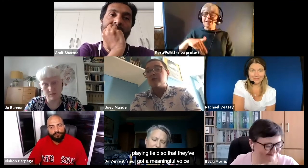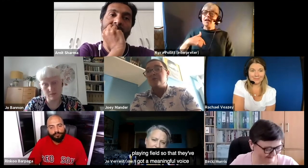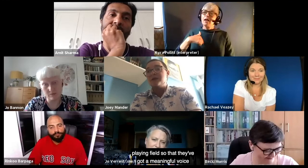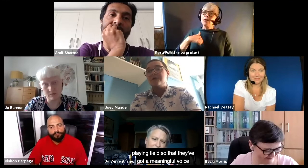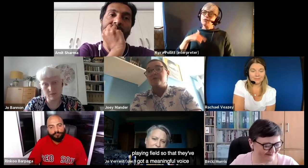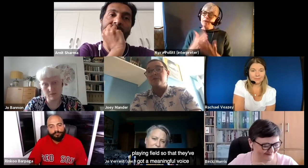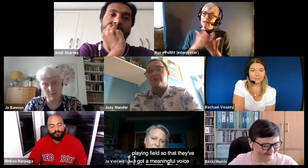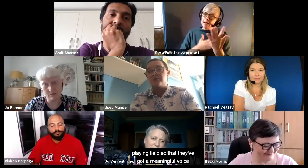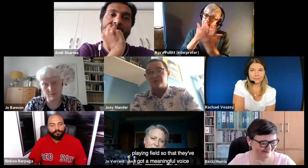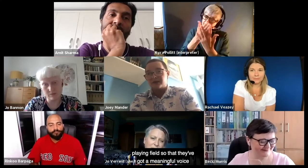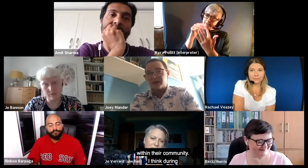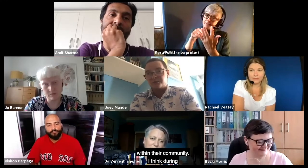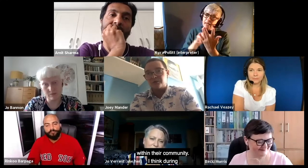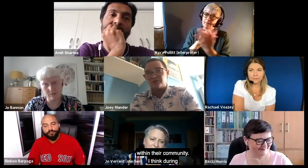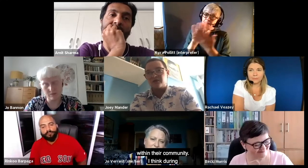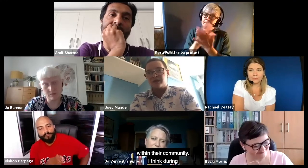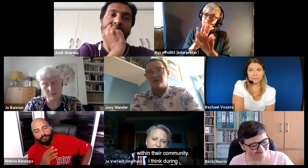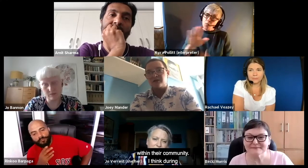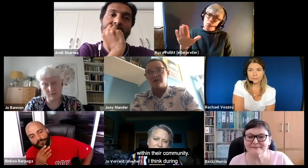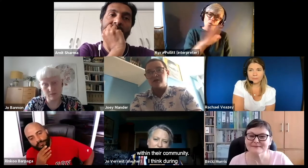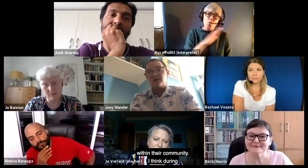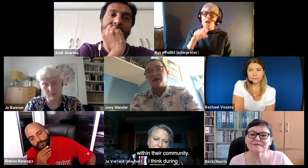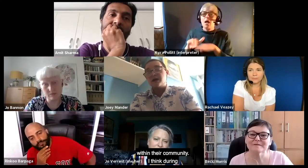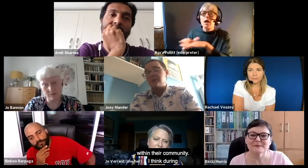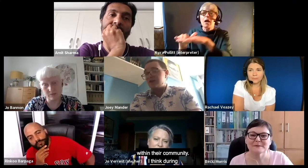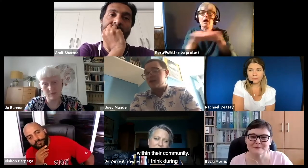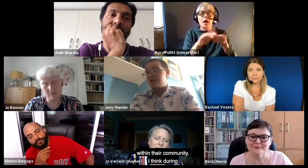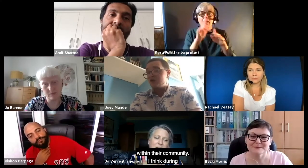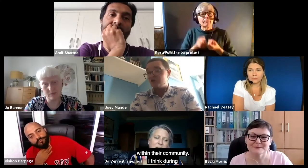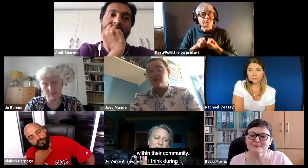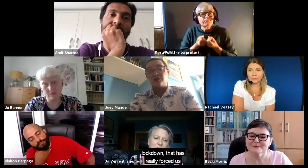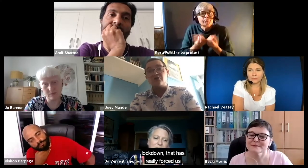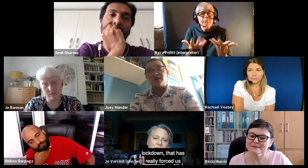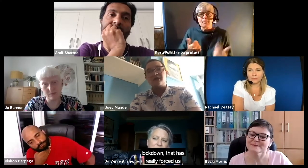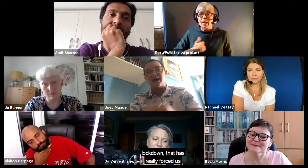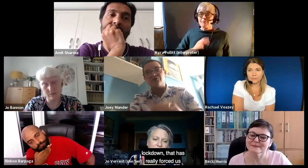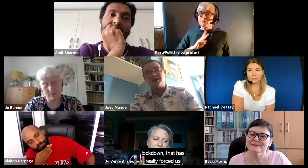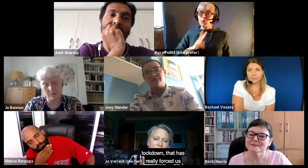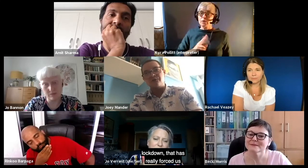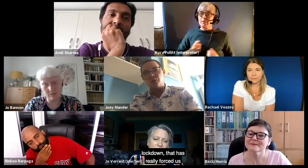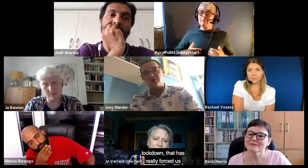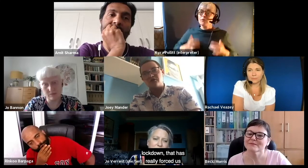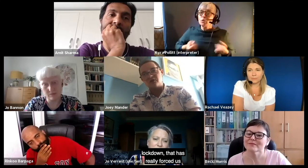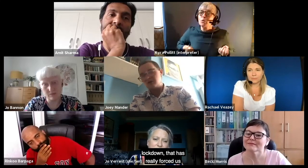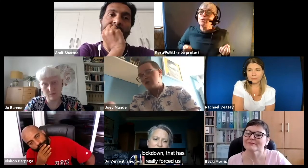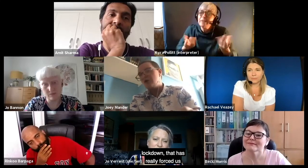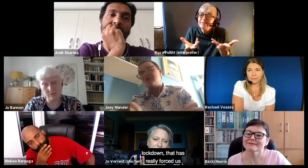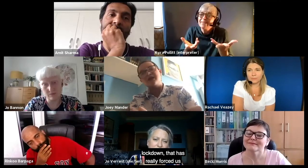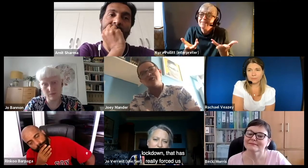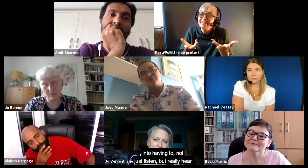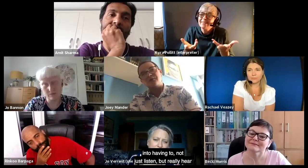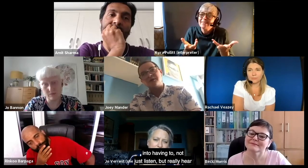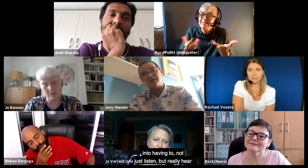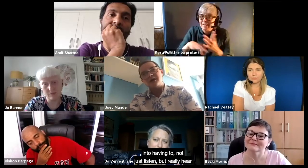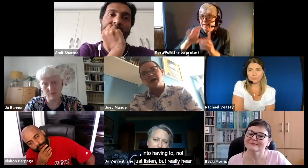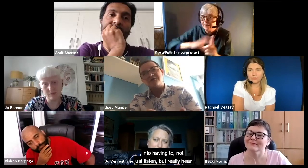that they've got a meaningful voice within their community. And I think during lockdown, that has really forced us